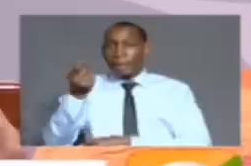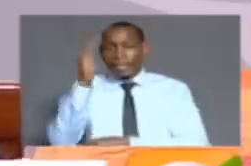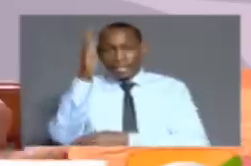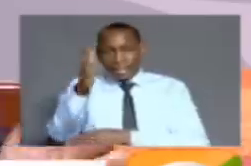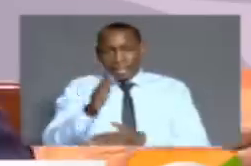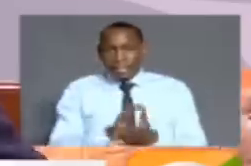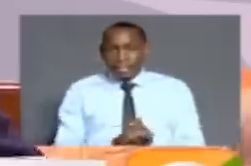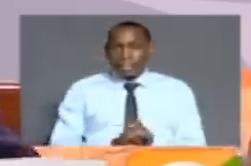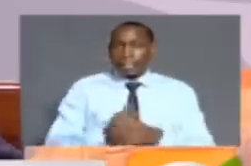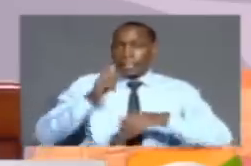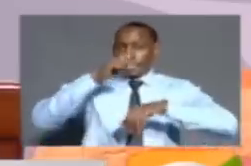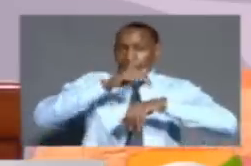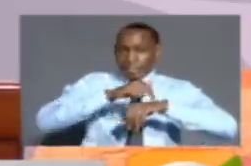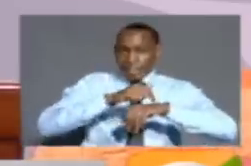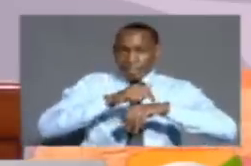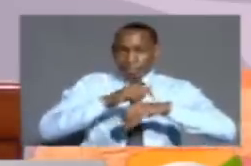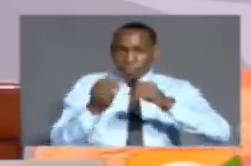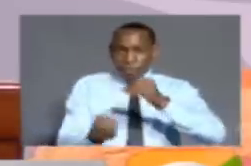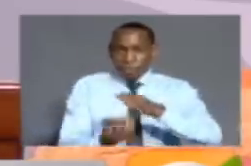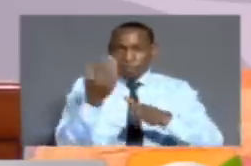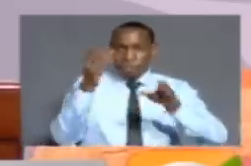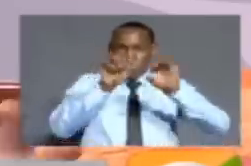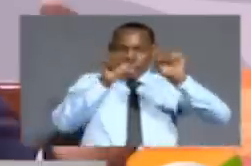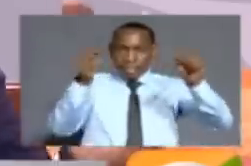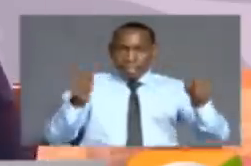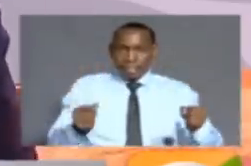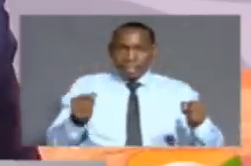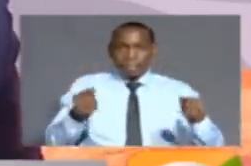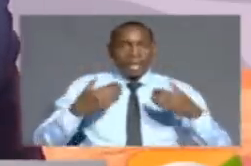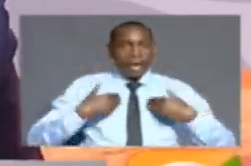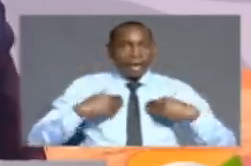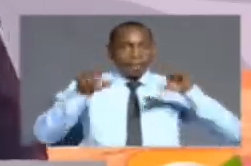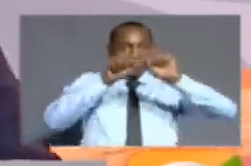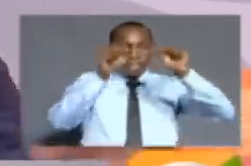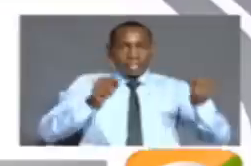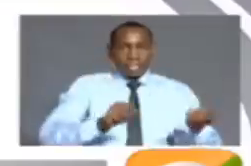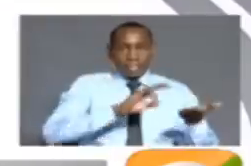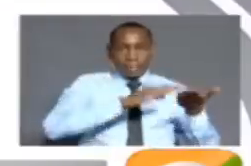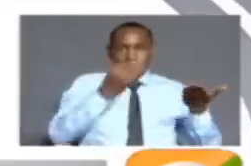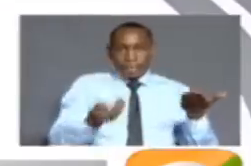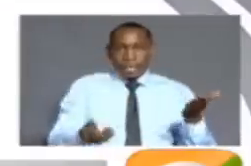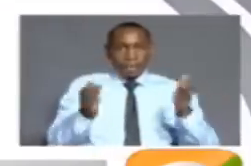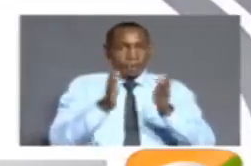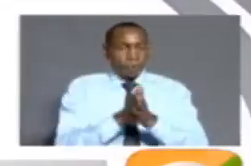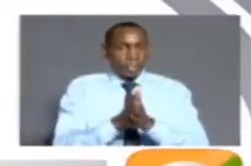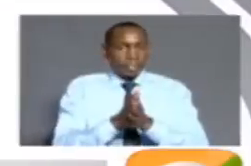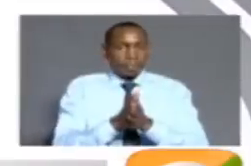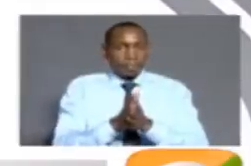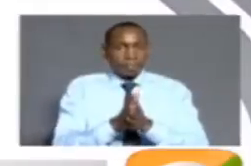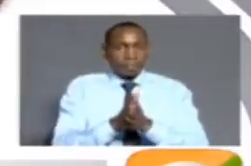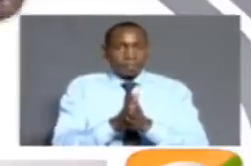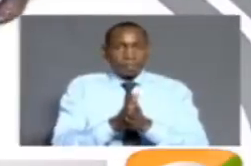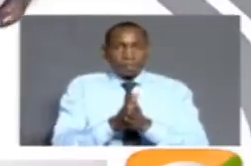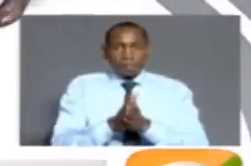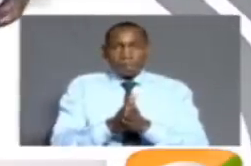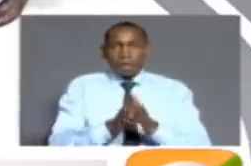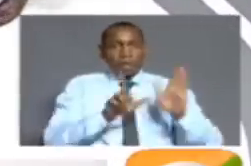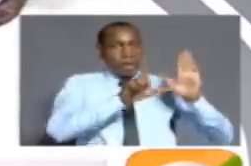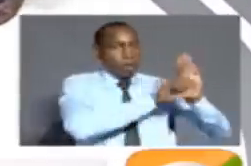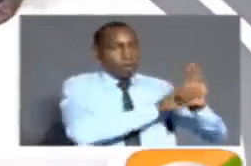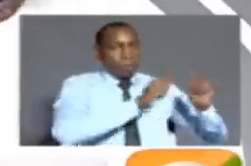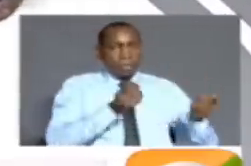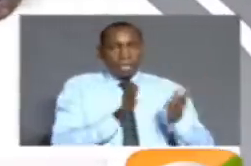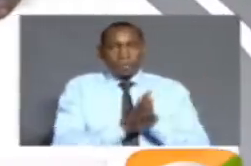The moment we set out our systems. So we've got system failures and we've got utter disregard of the rule of law